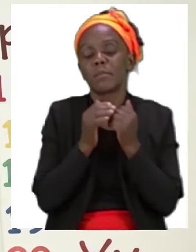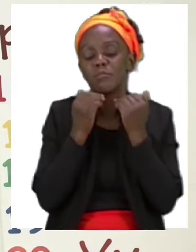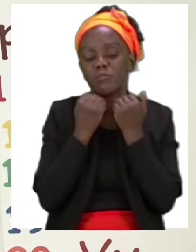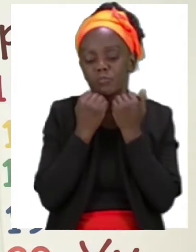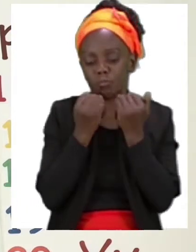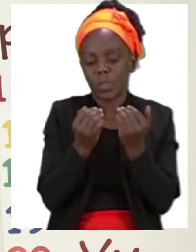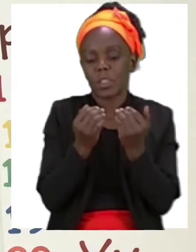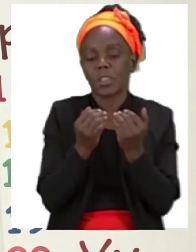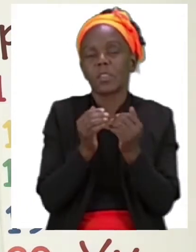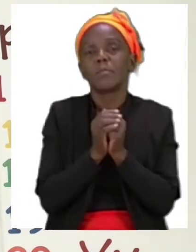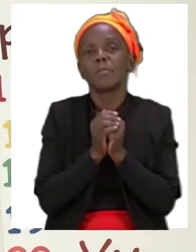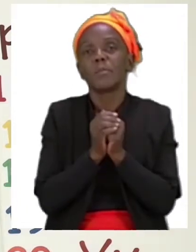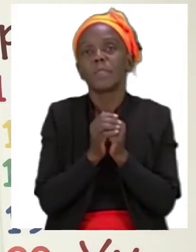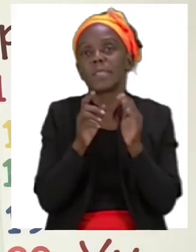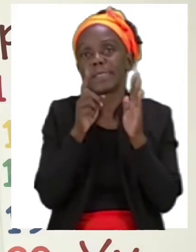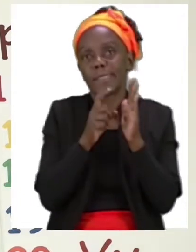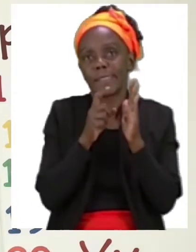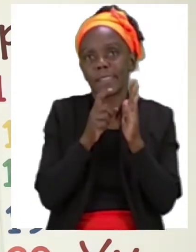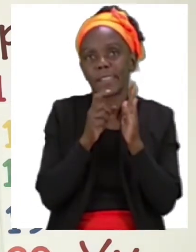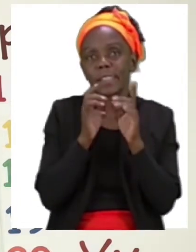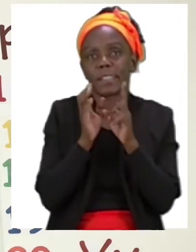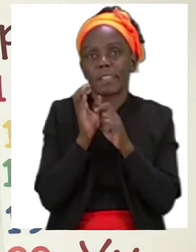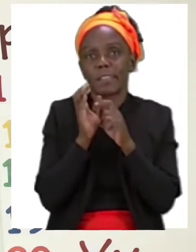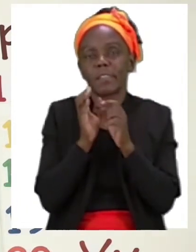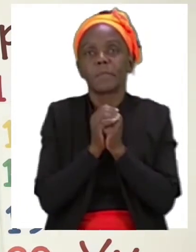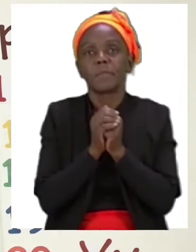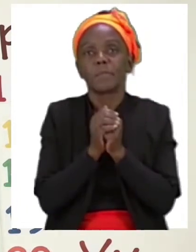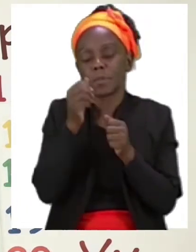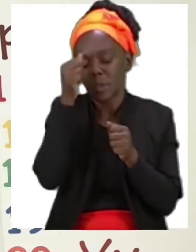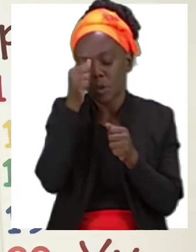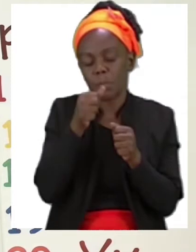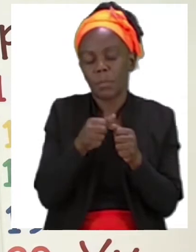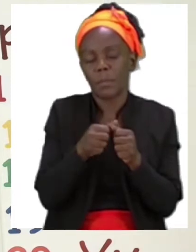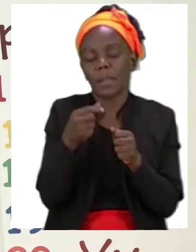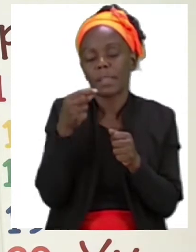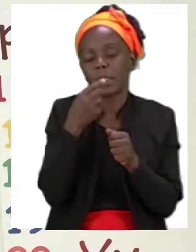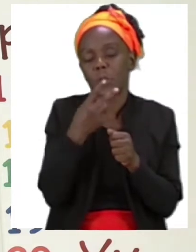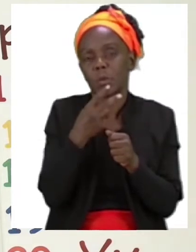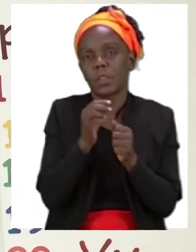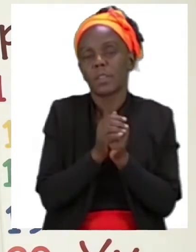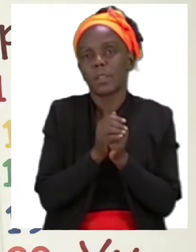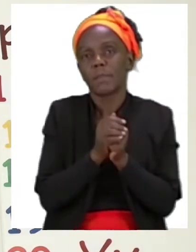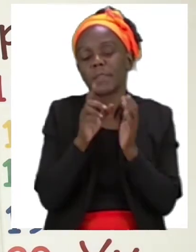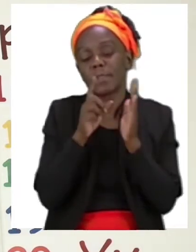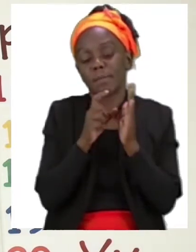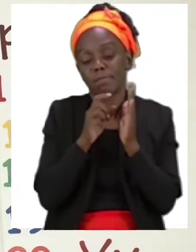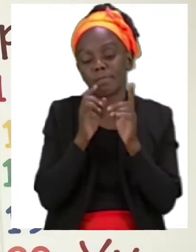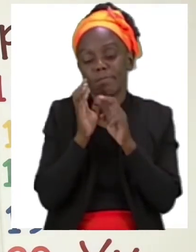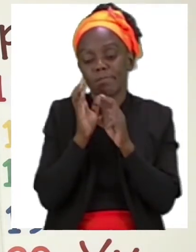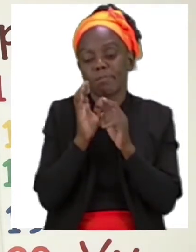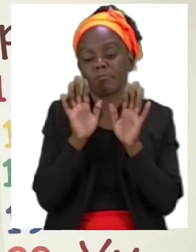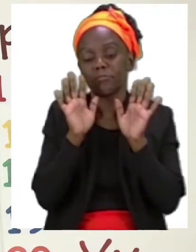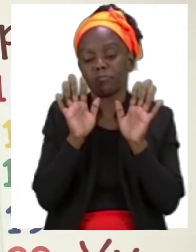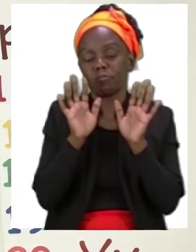important for us to sanitize. Remember grade 2s, sanitizing our hands doesn't mean we